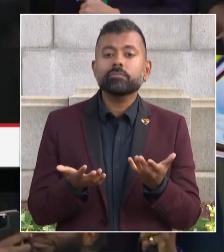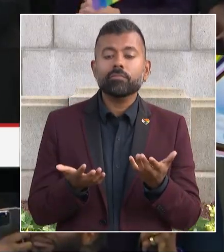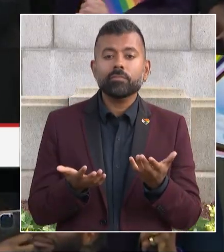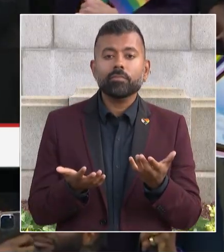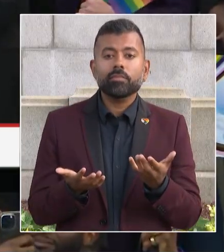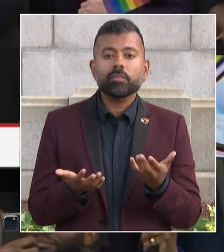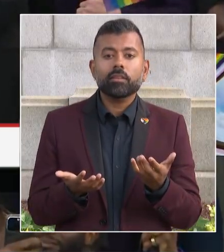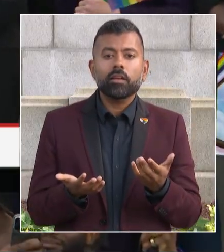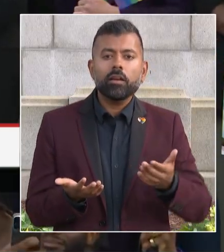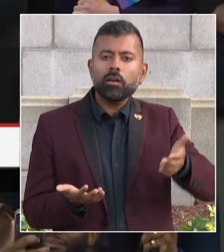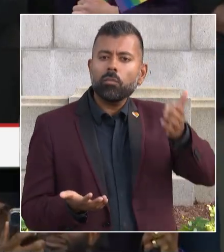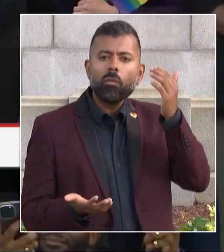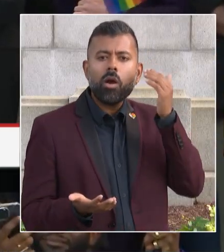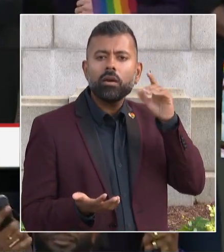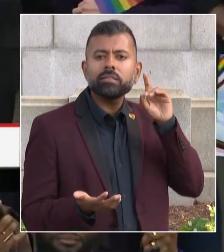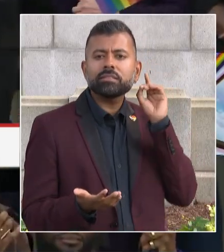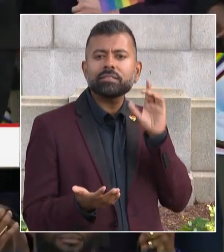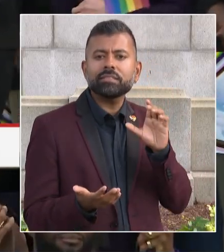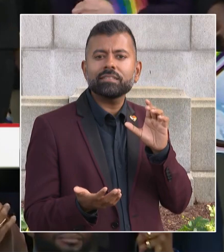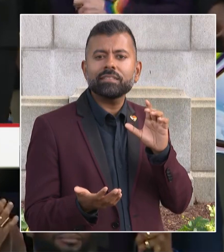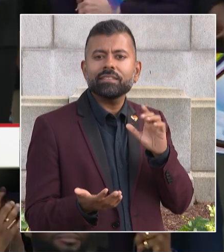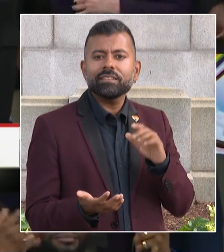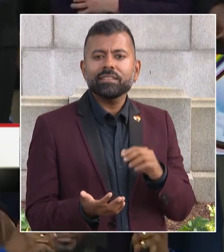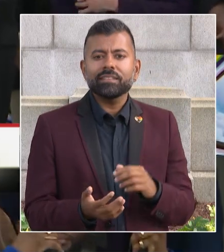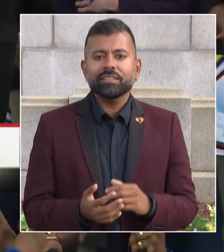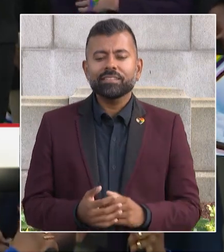Why DC?